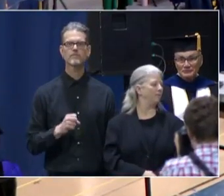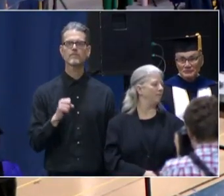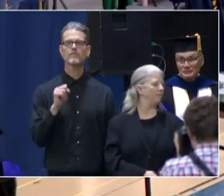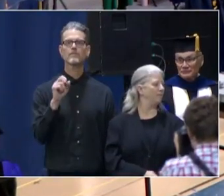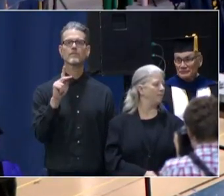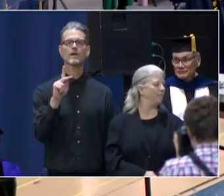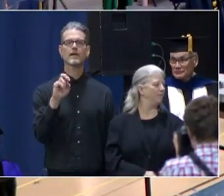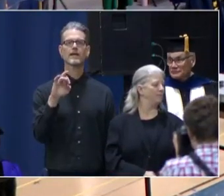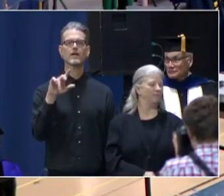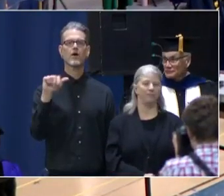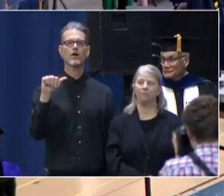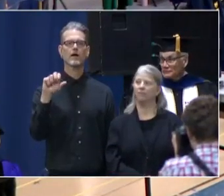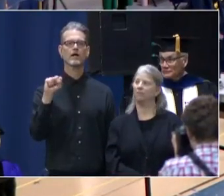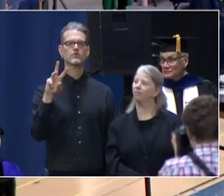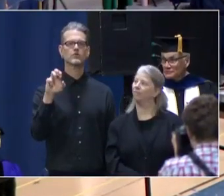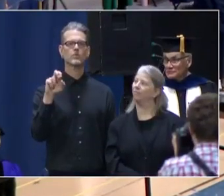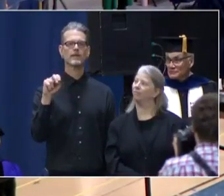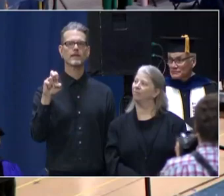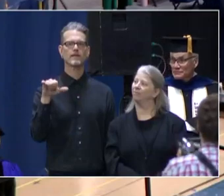Kiara Sweeney.